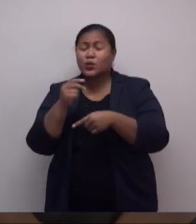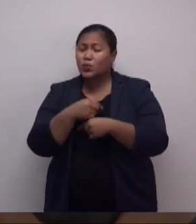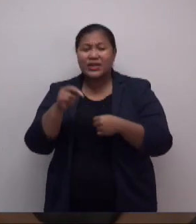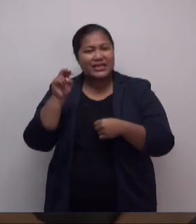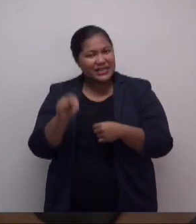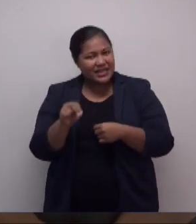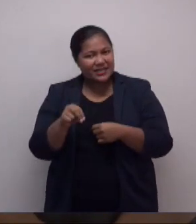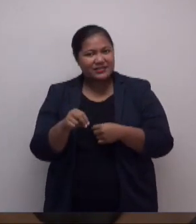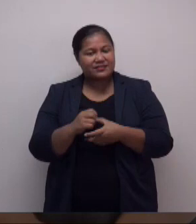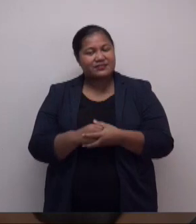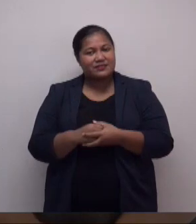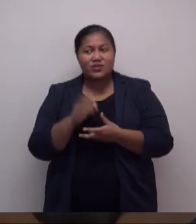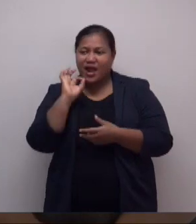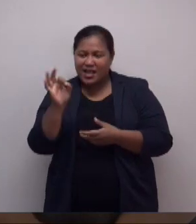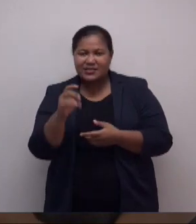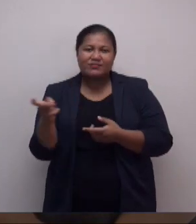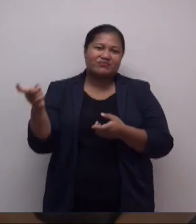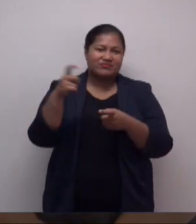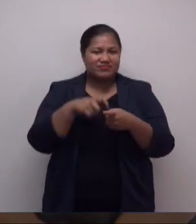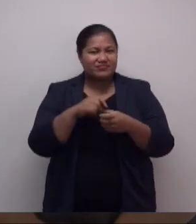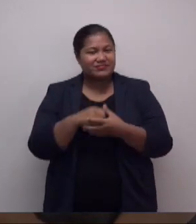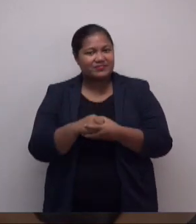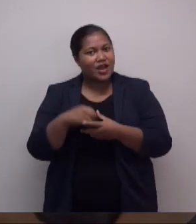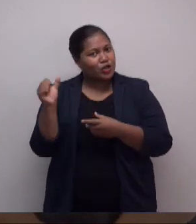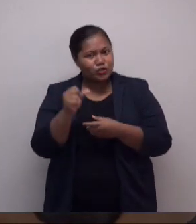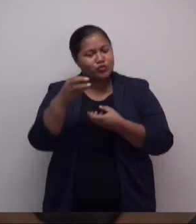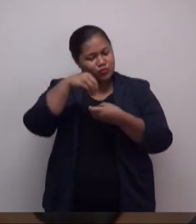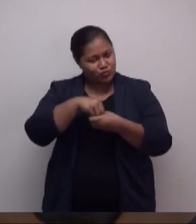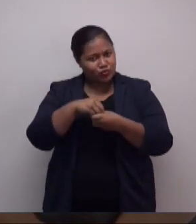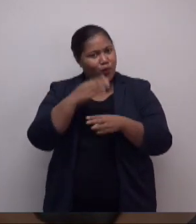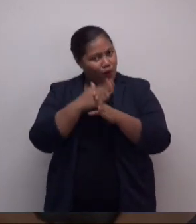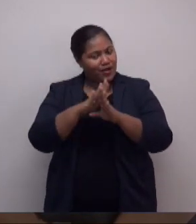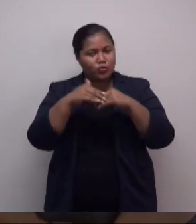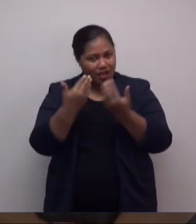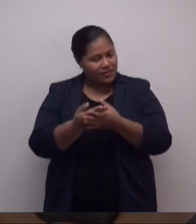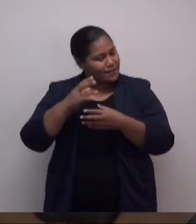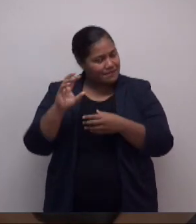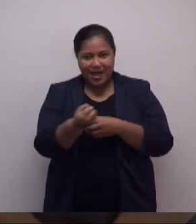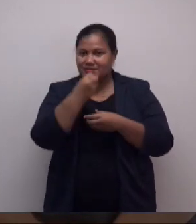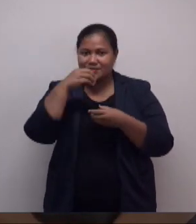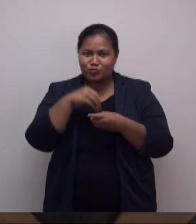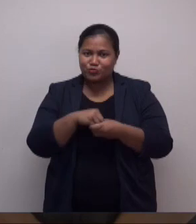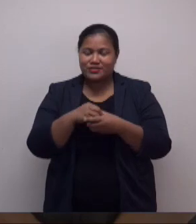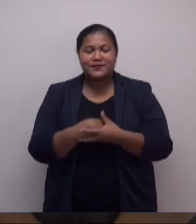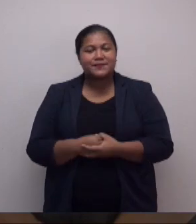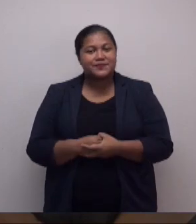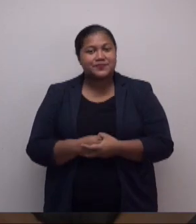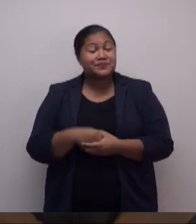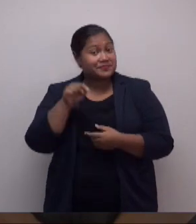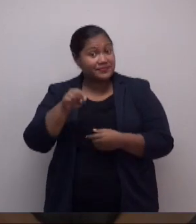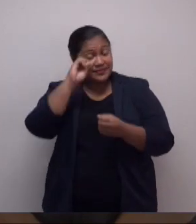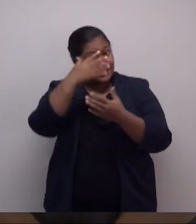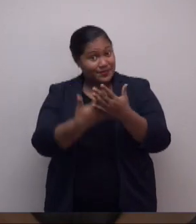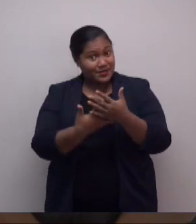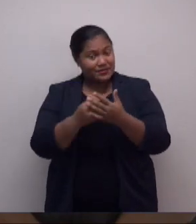off the sideline, and into this national effort. In that spirit, we have a